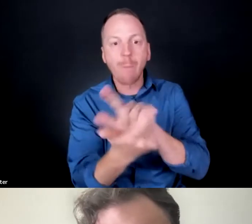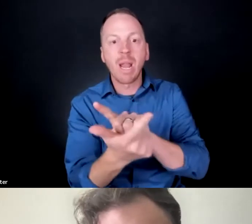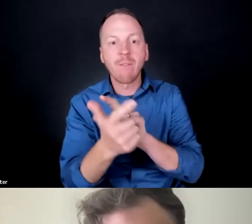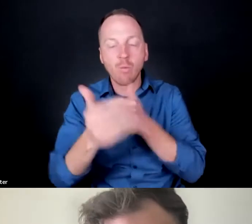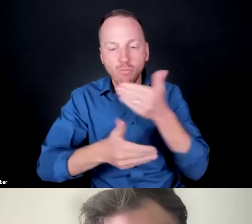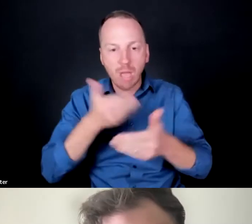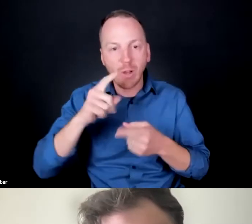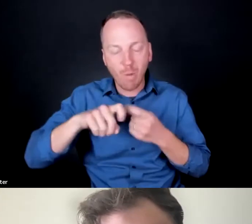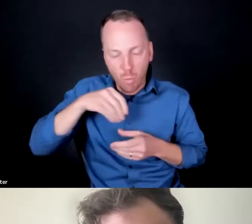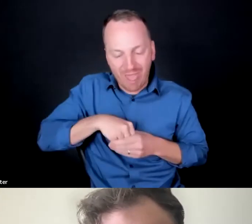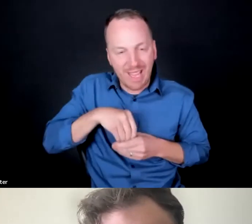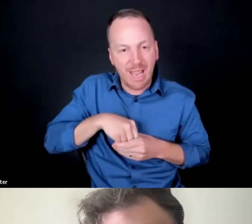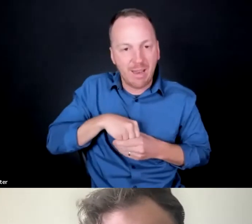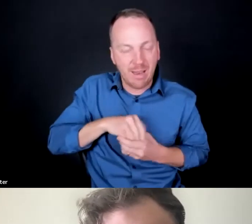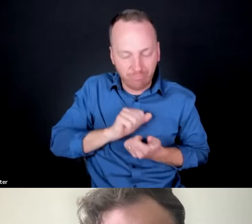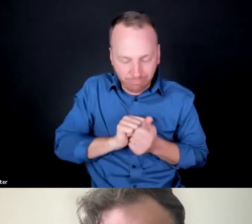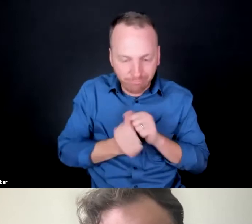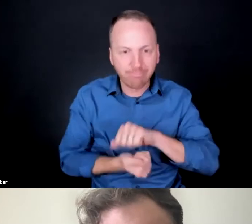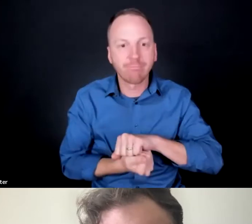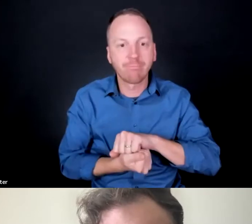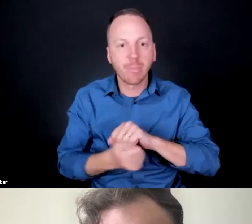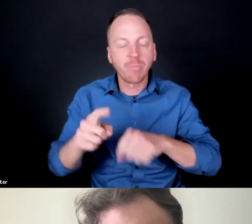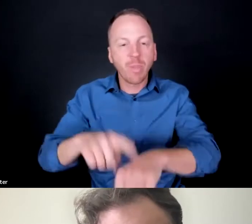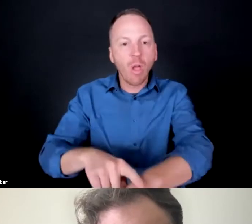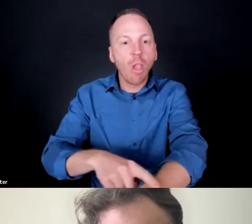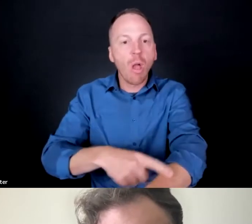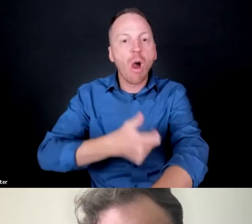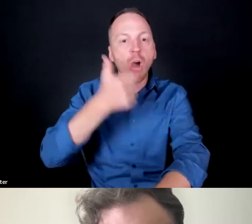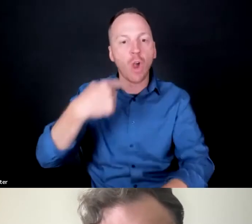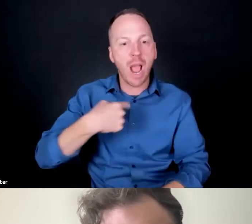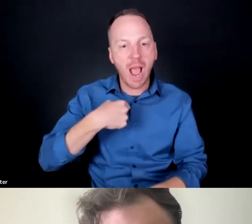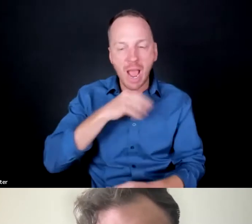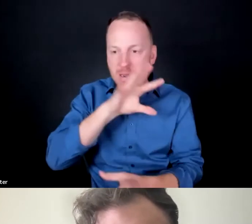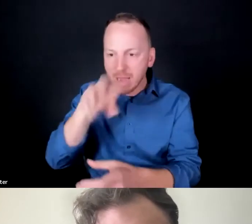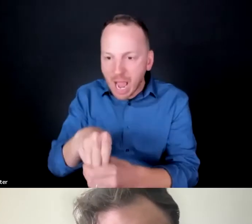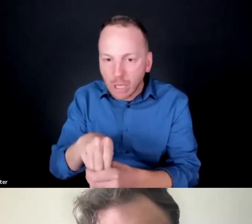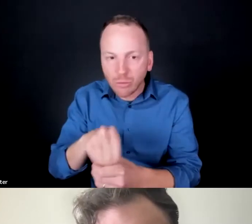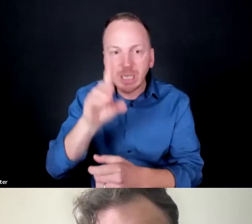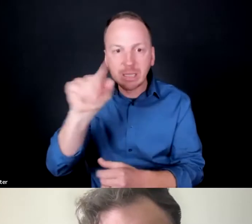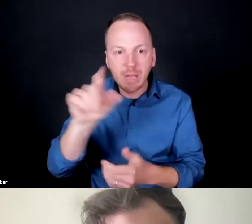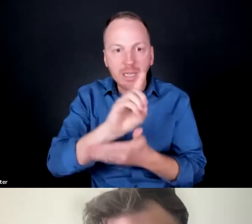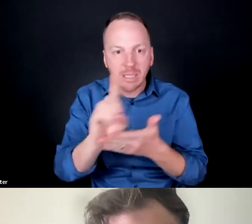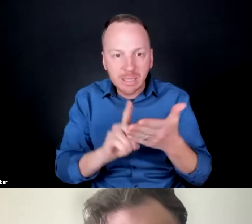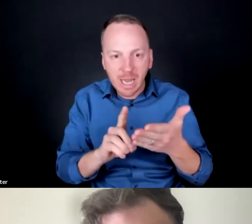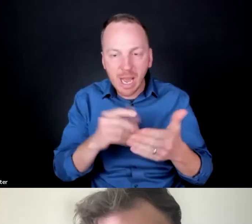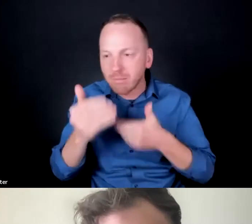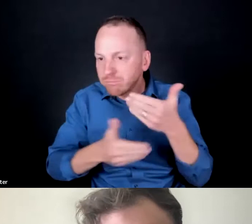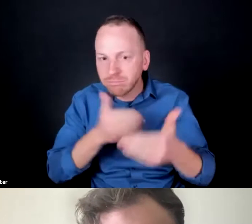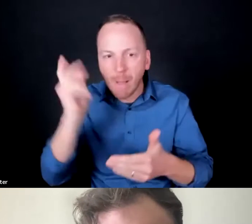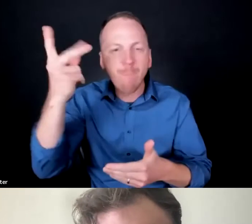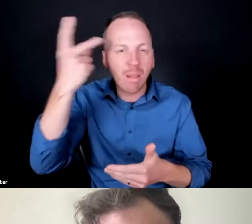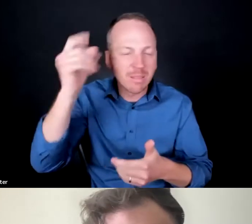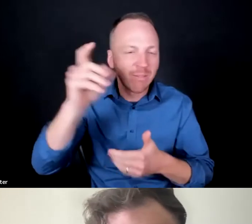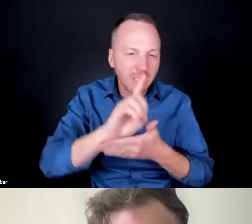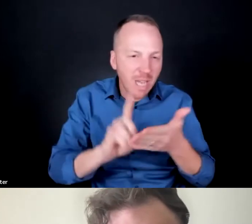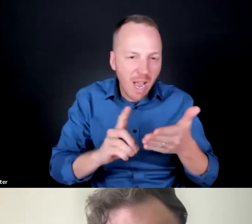within. The longer I engage in disability design and the politics of